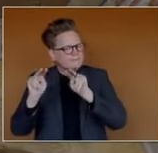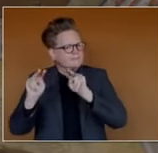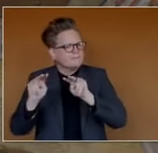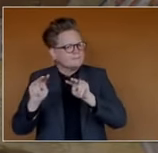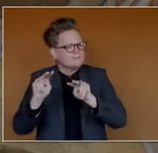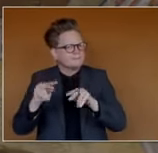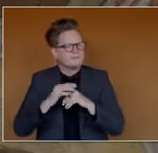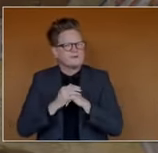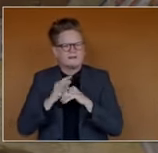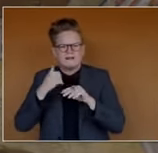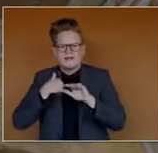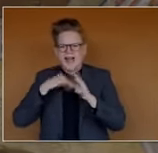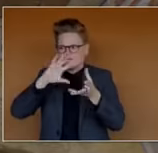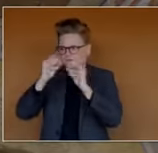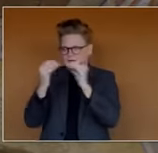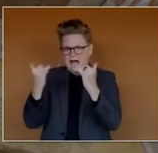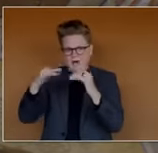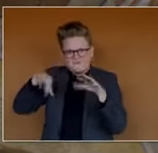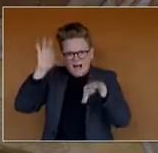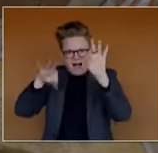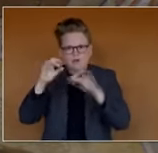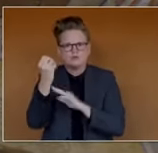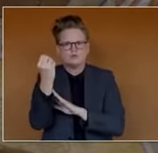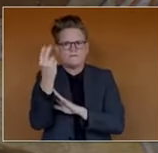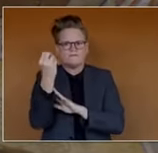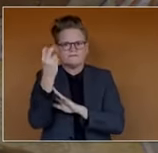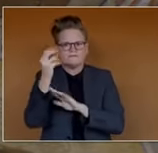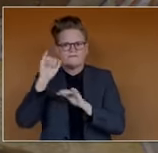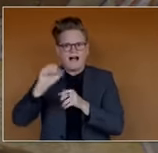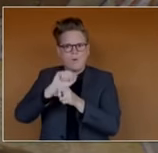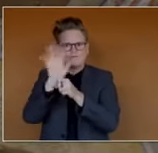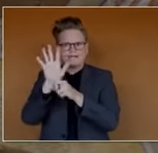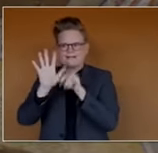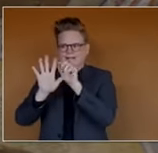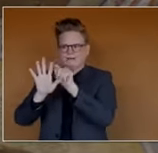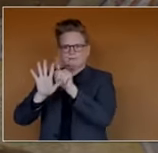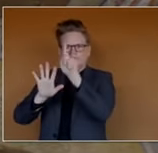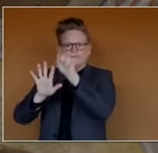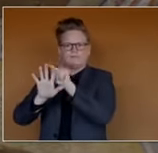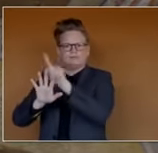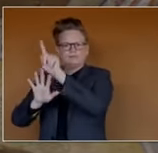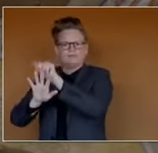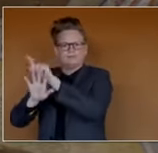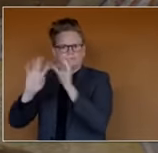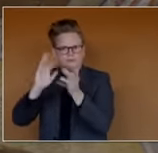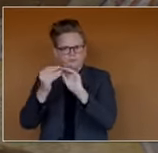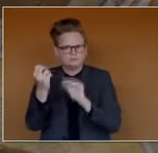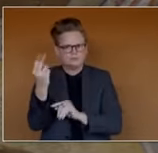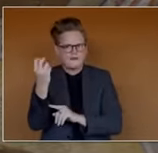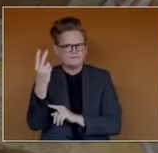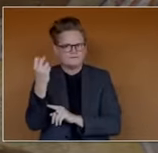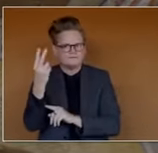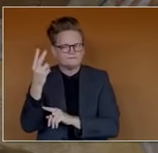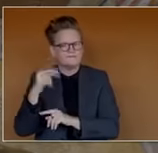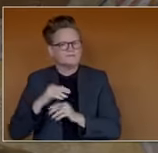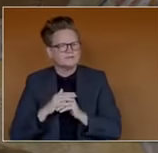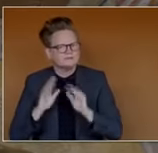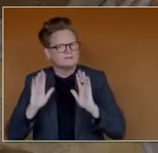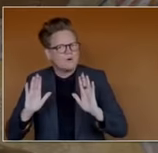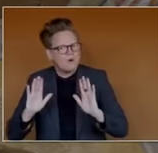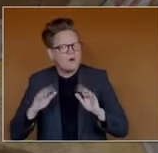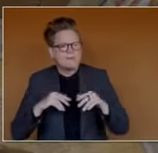potency. If we want to get our kids safely back into in-person instruction, to get our small businesses back up and operational, if we want